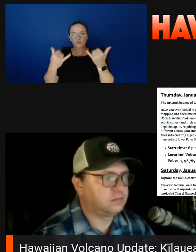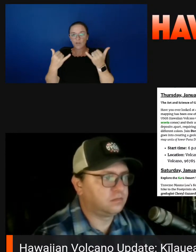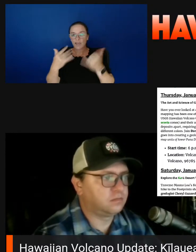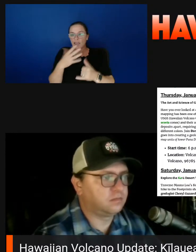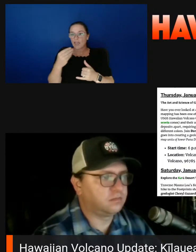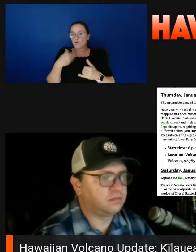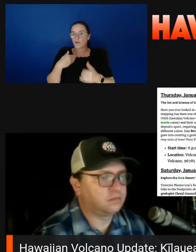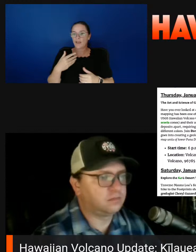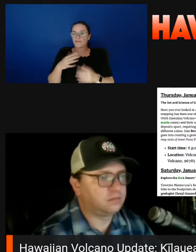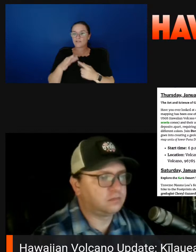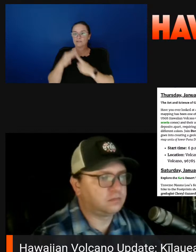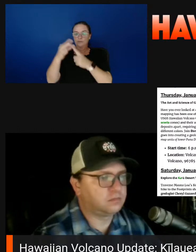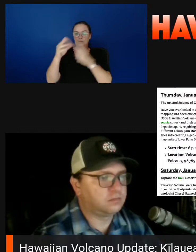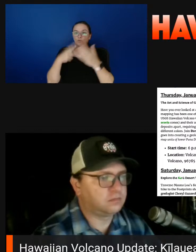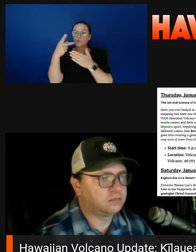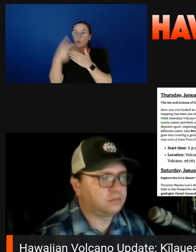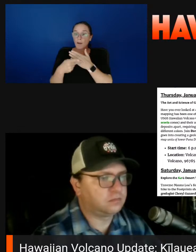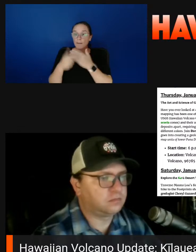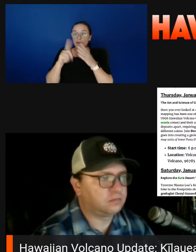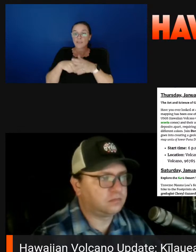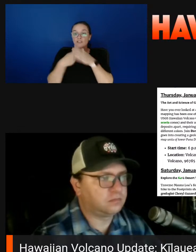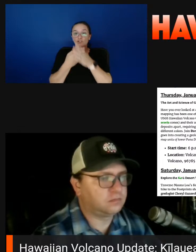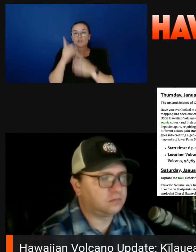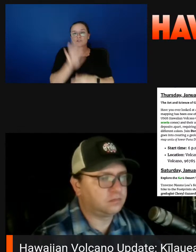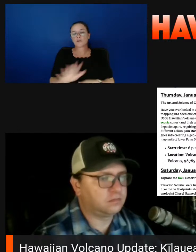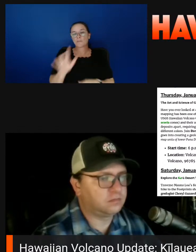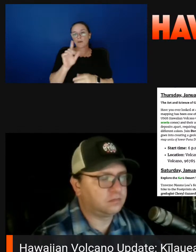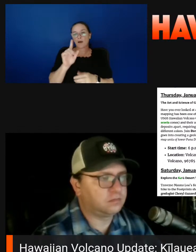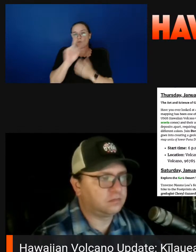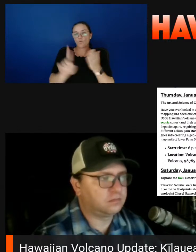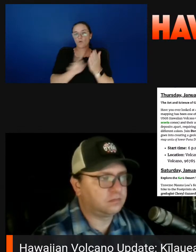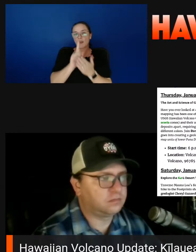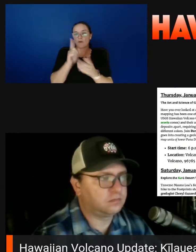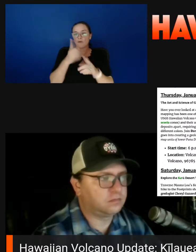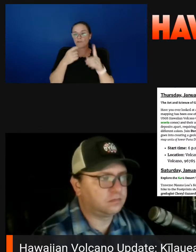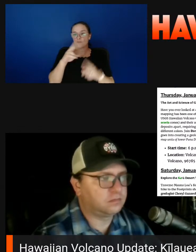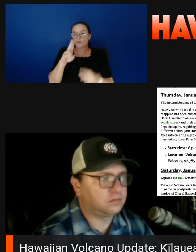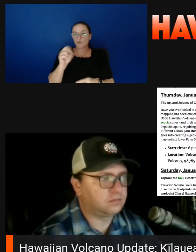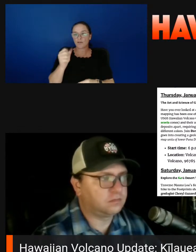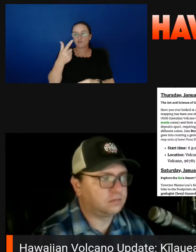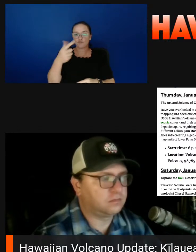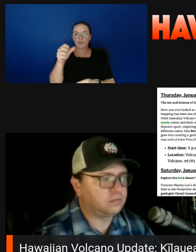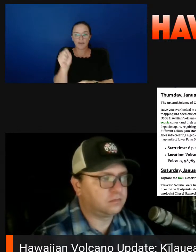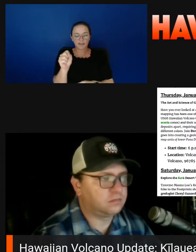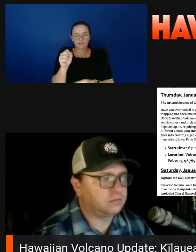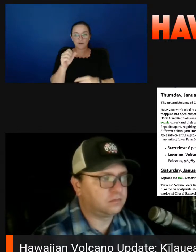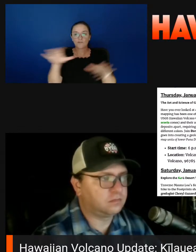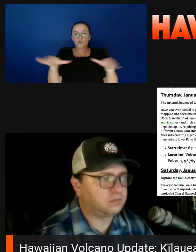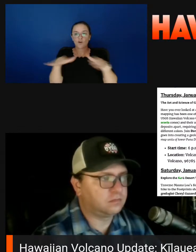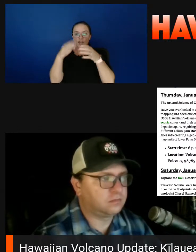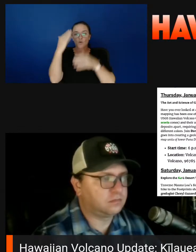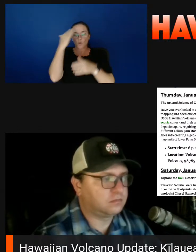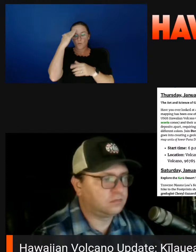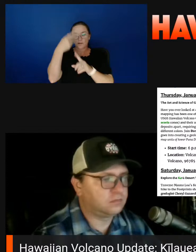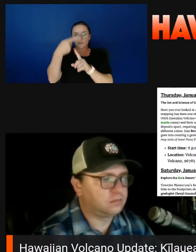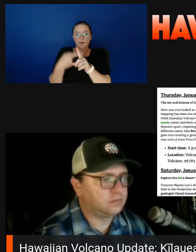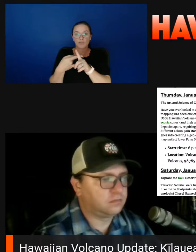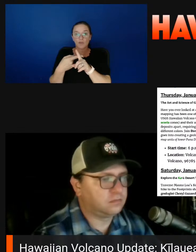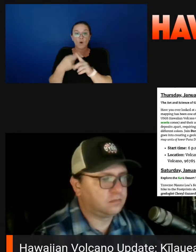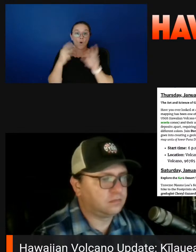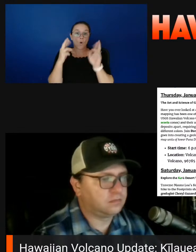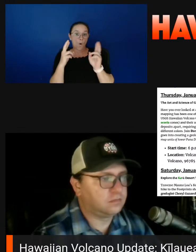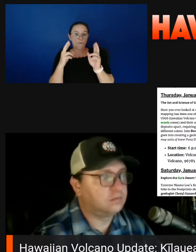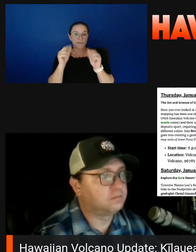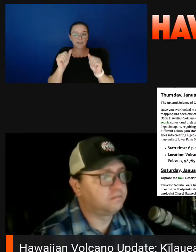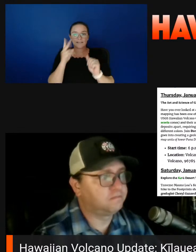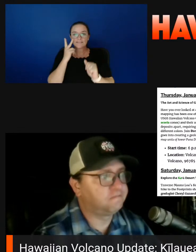special program that starts in about 1 hour from the USGS in the Volcano Awareness Month that we'll bring to you guys, hopefully live as well